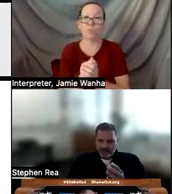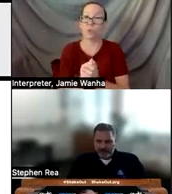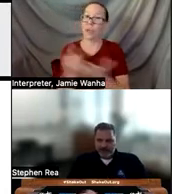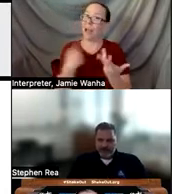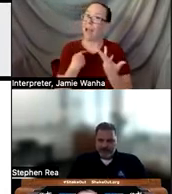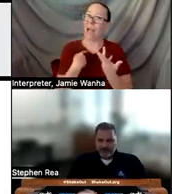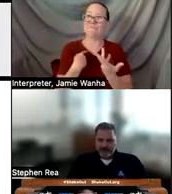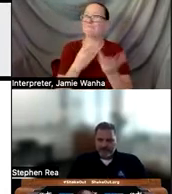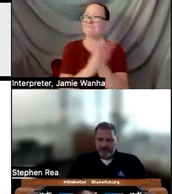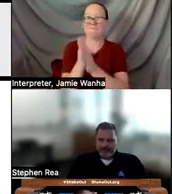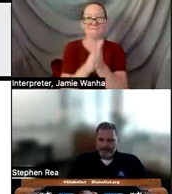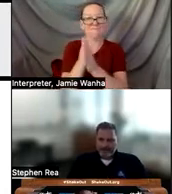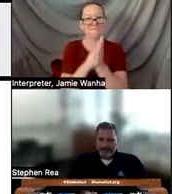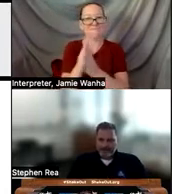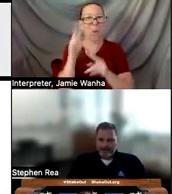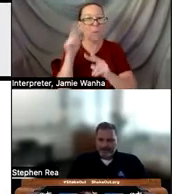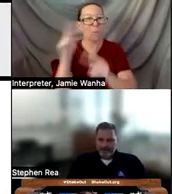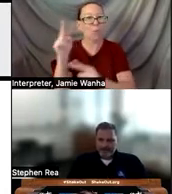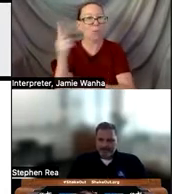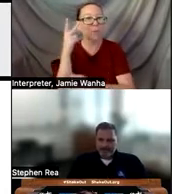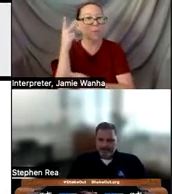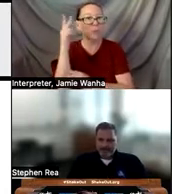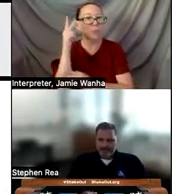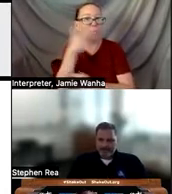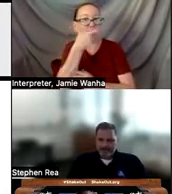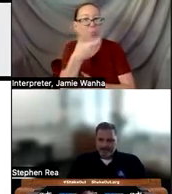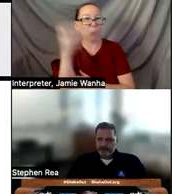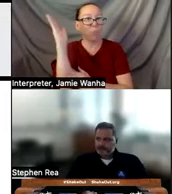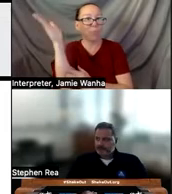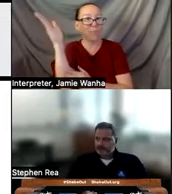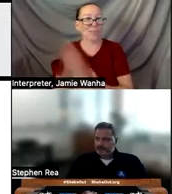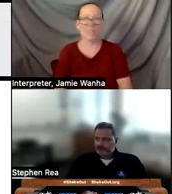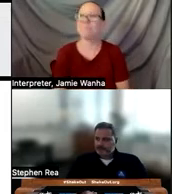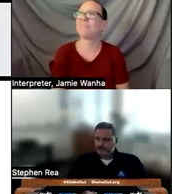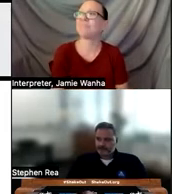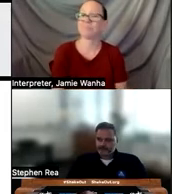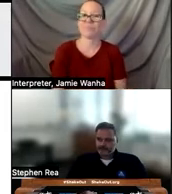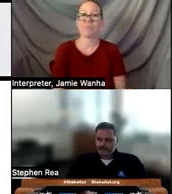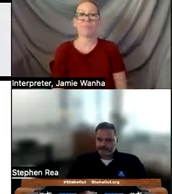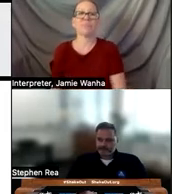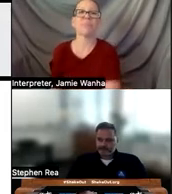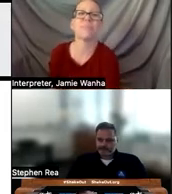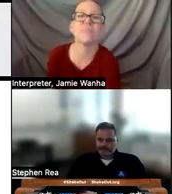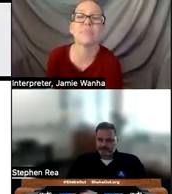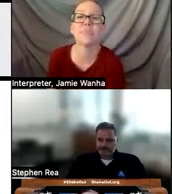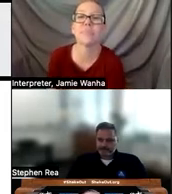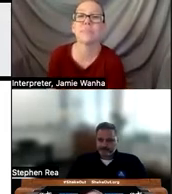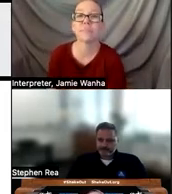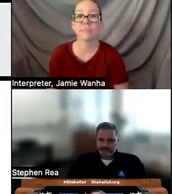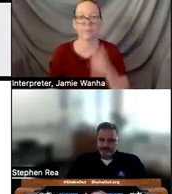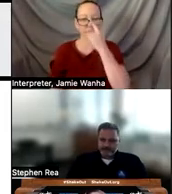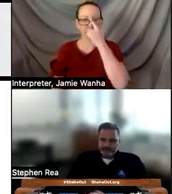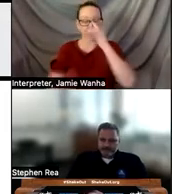I'll turn it back over to you. Thank you very much. We'll move right along and let's introduce